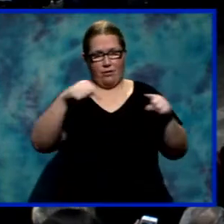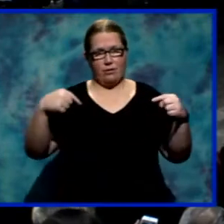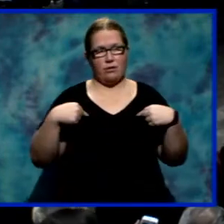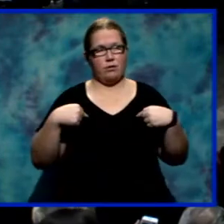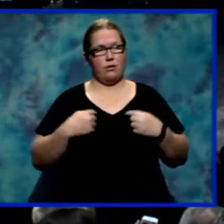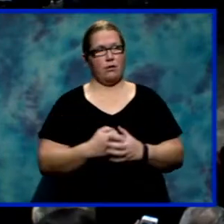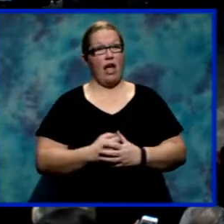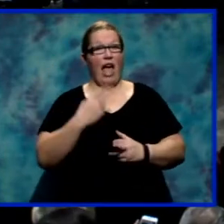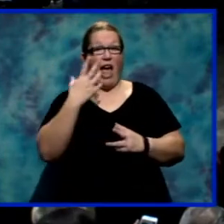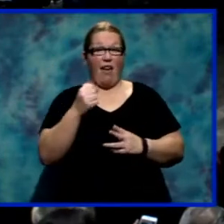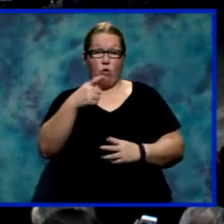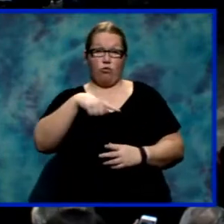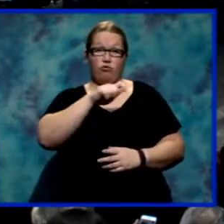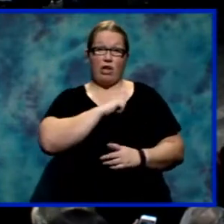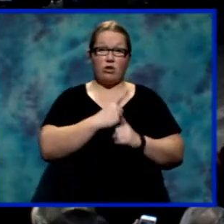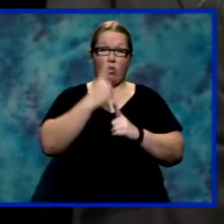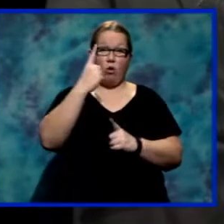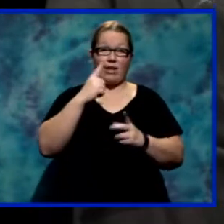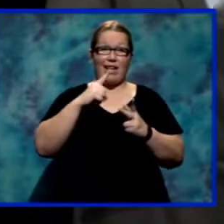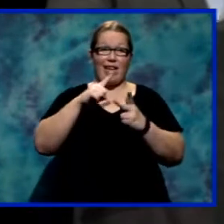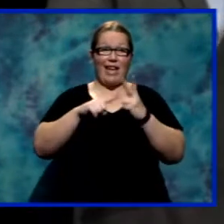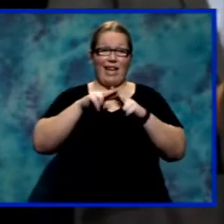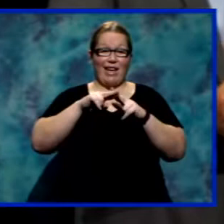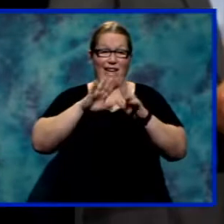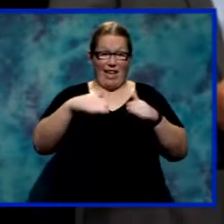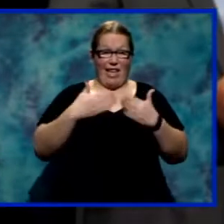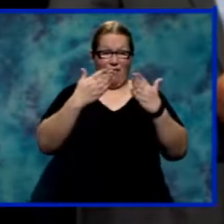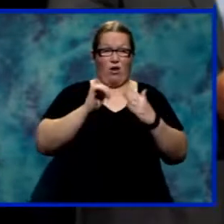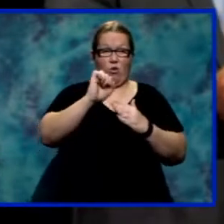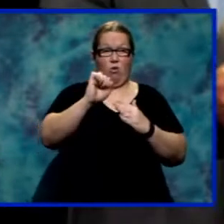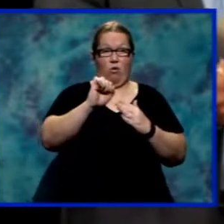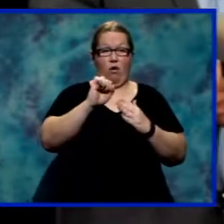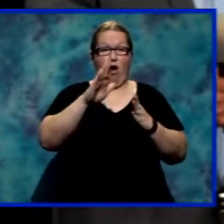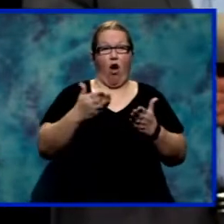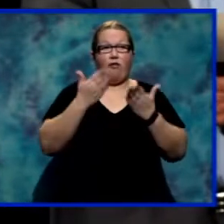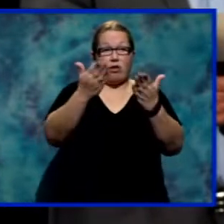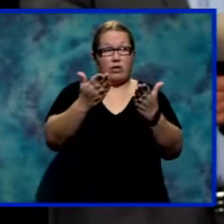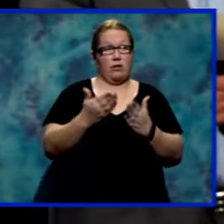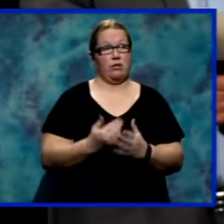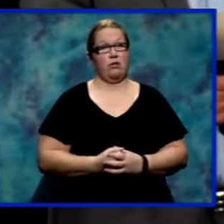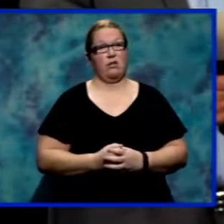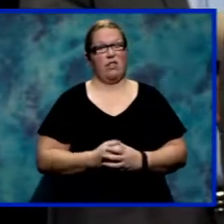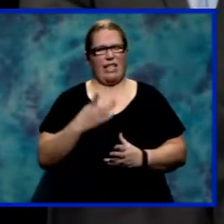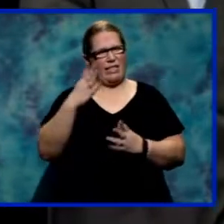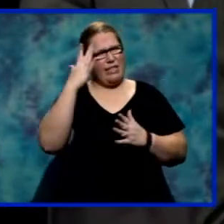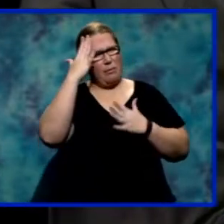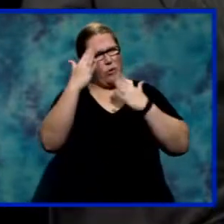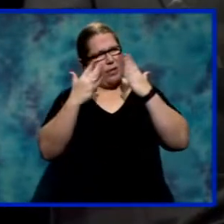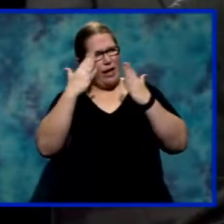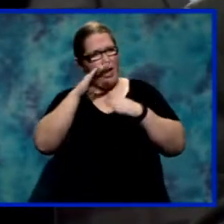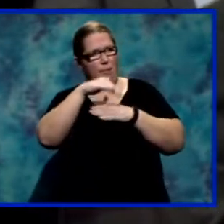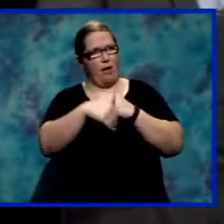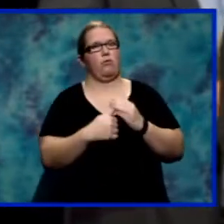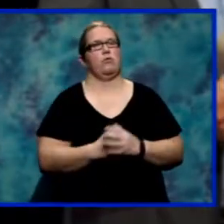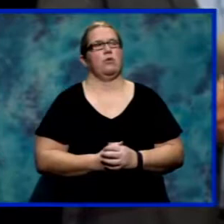Have we trusted God in giving your tithes and offering? Something to think about, isn't it? As we